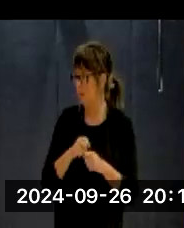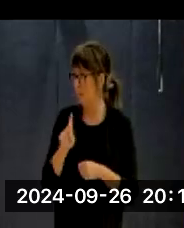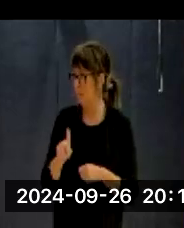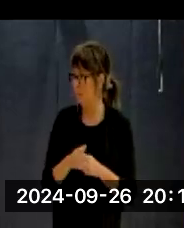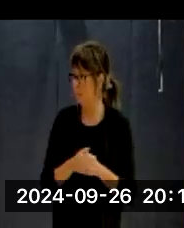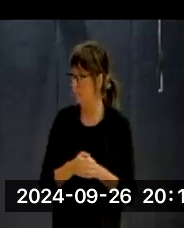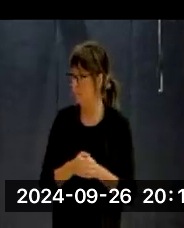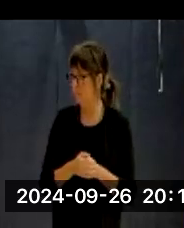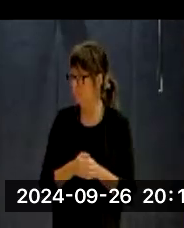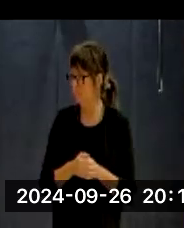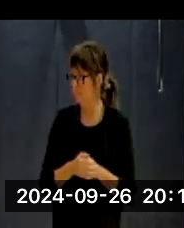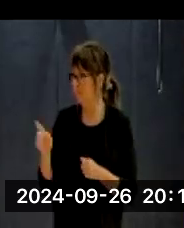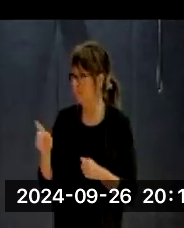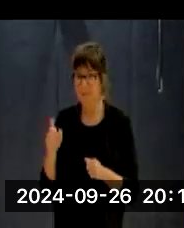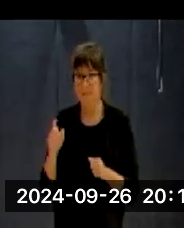I on? Yes.